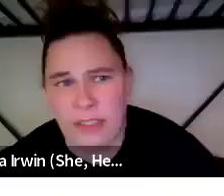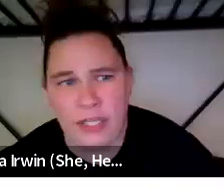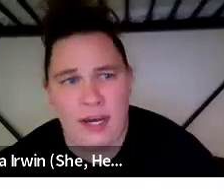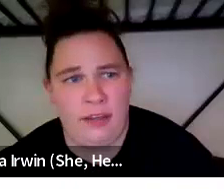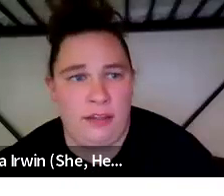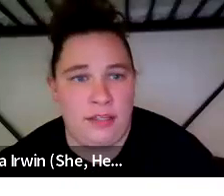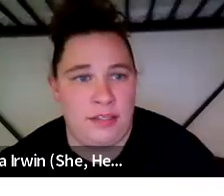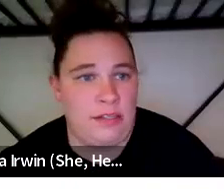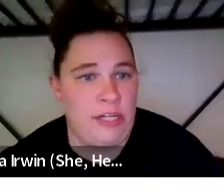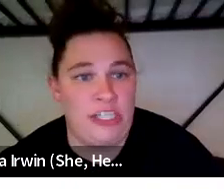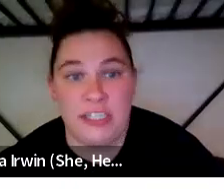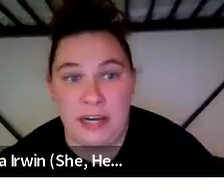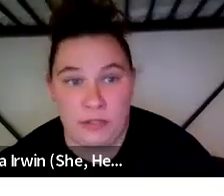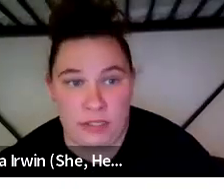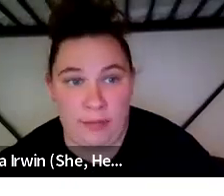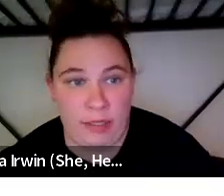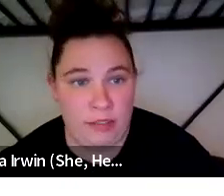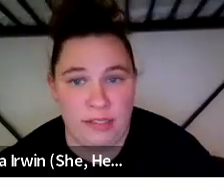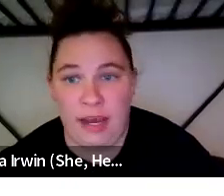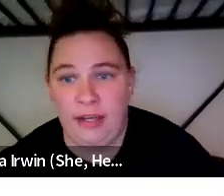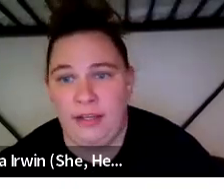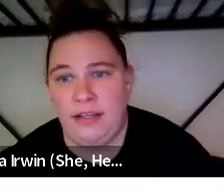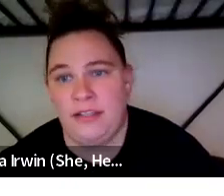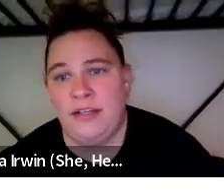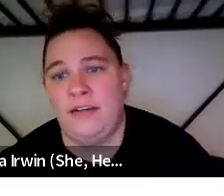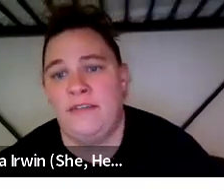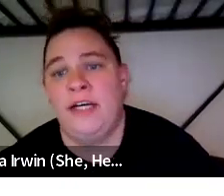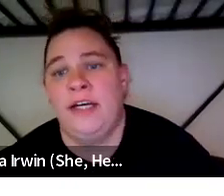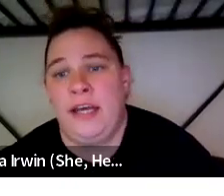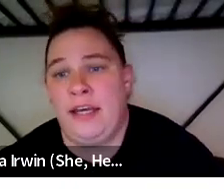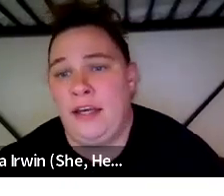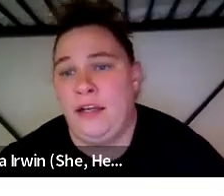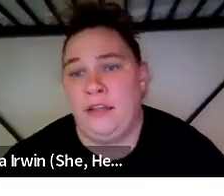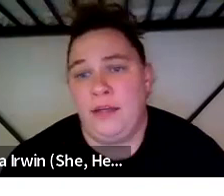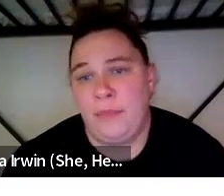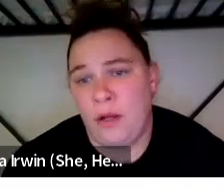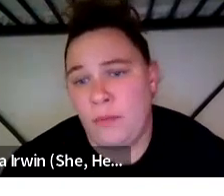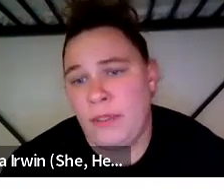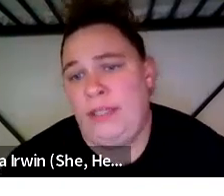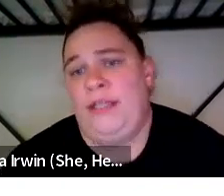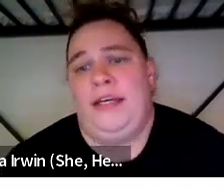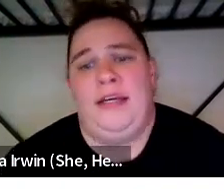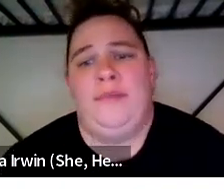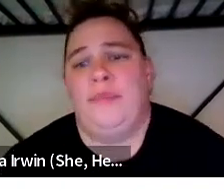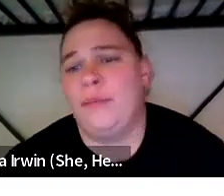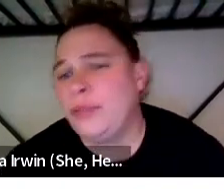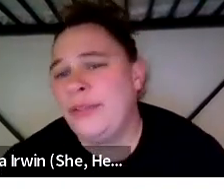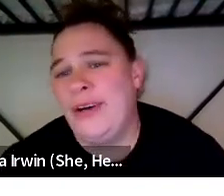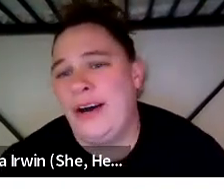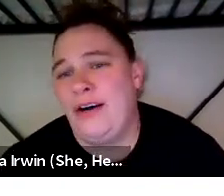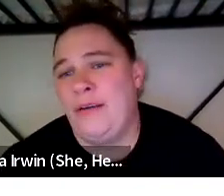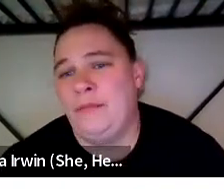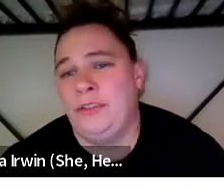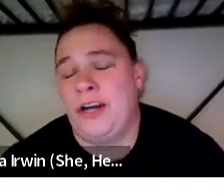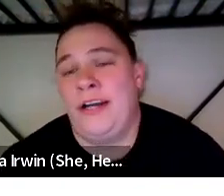And then the image on this questions and housekeeping slide is of a light bulb in a